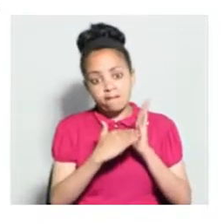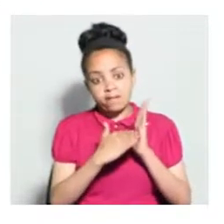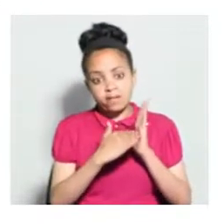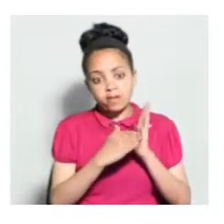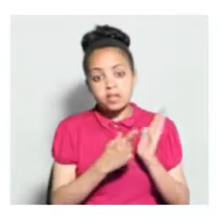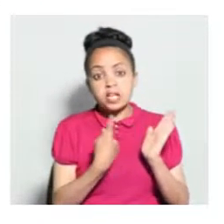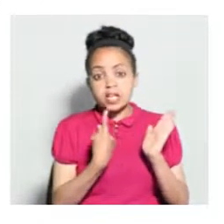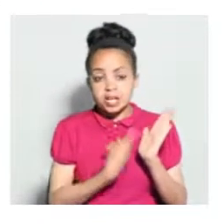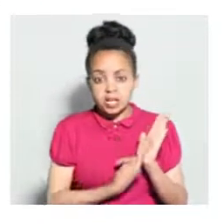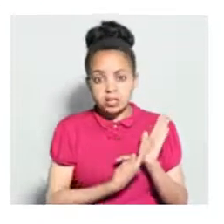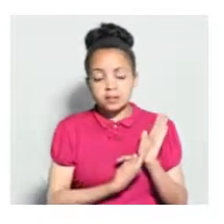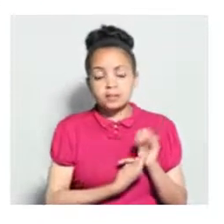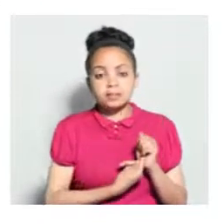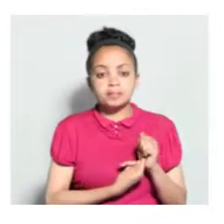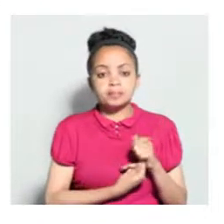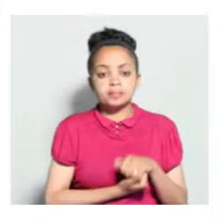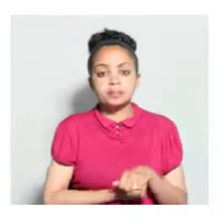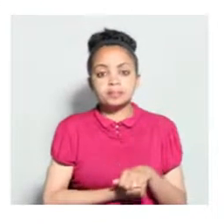Here,